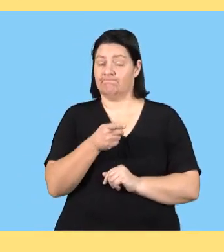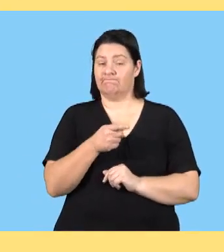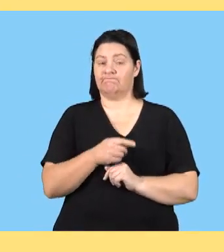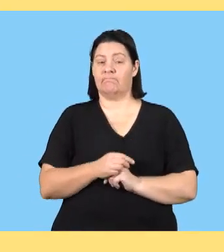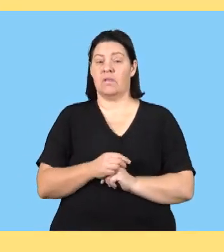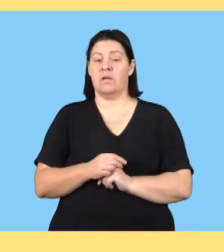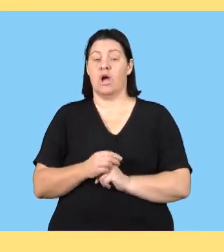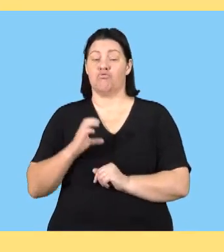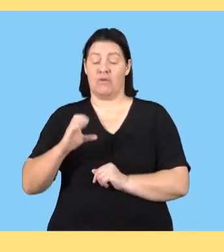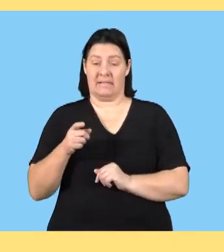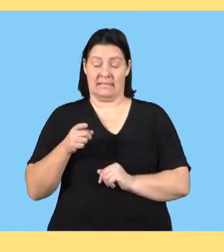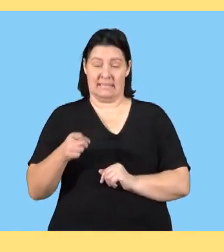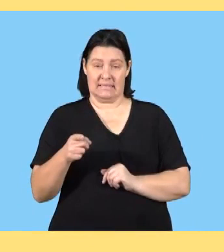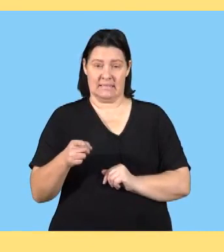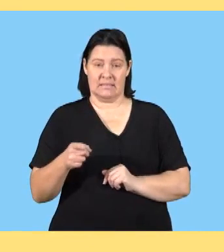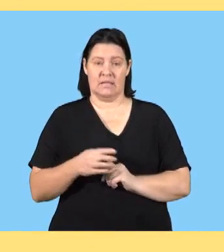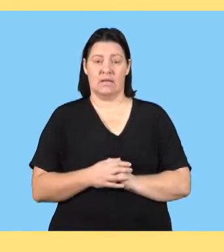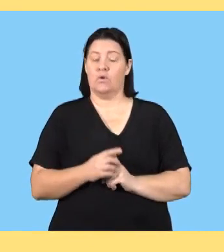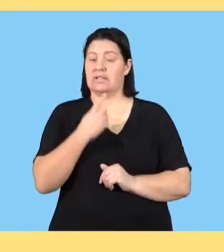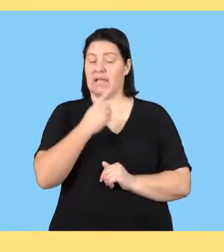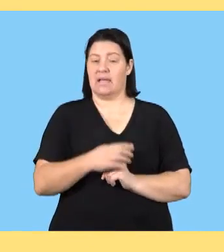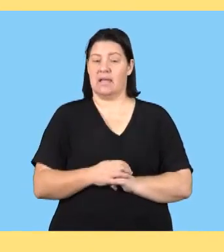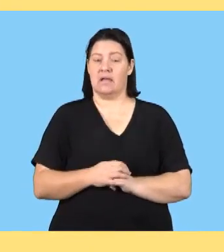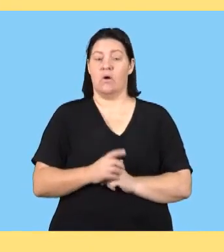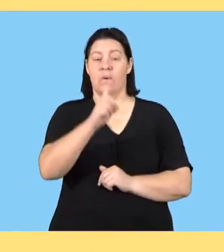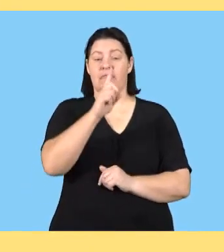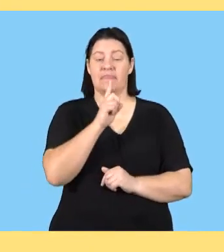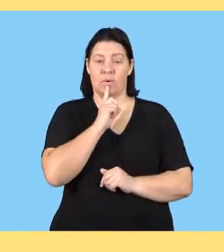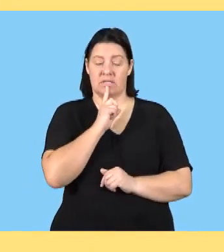come to the credit side, and I will now say